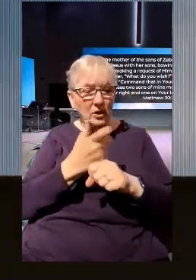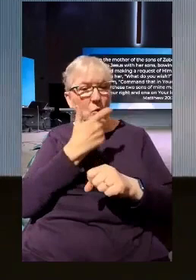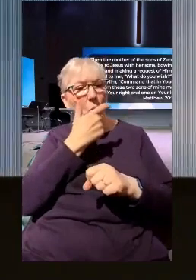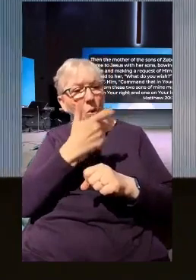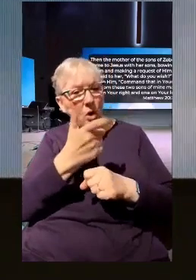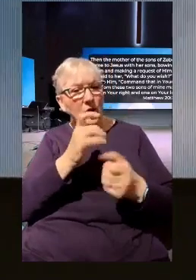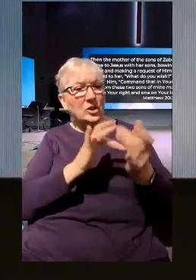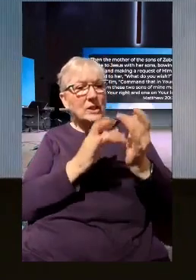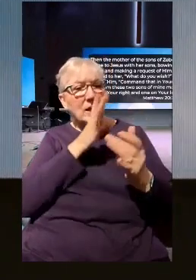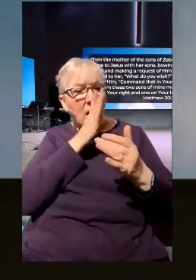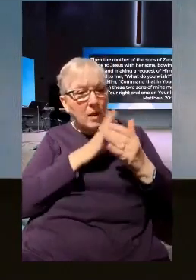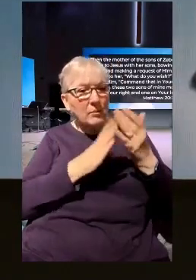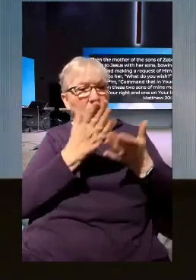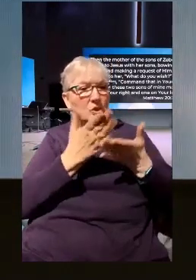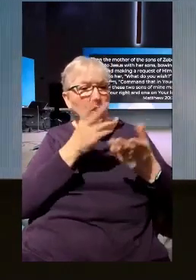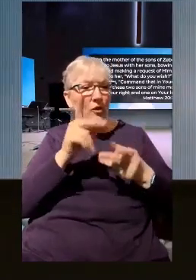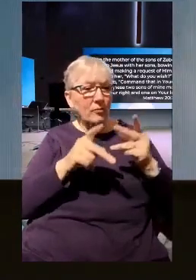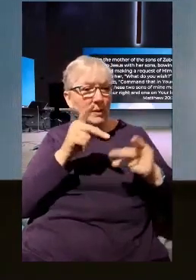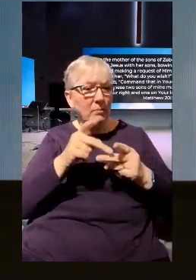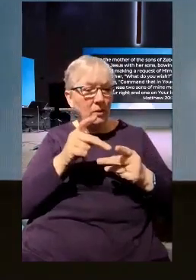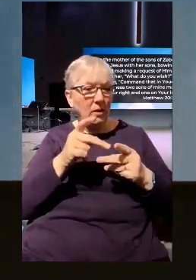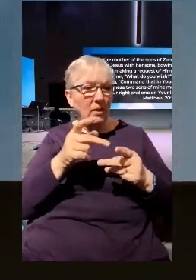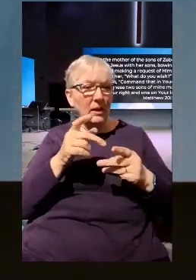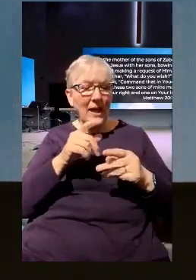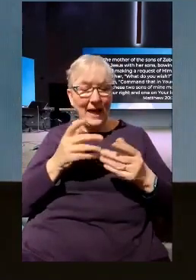people. And here they are,